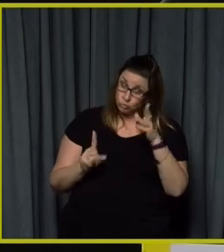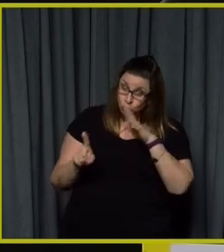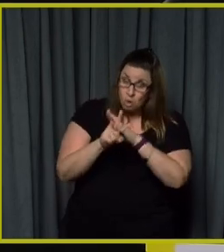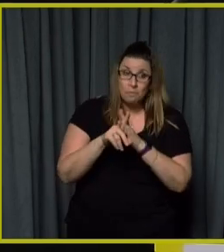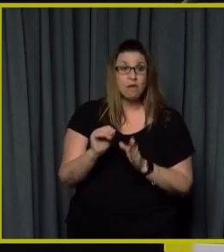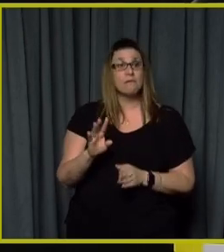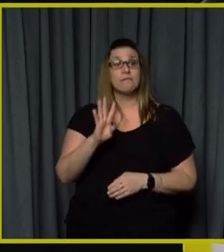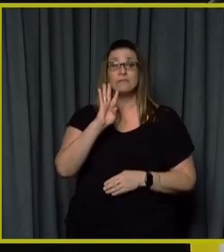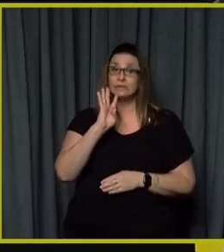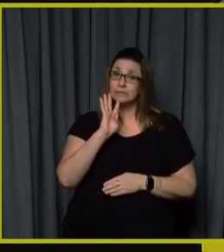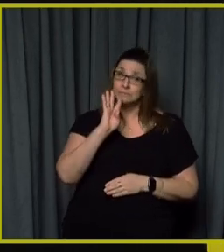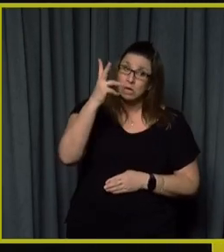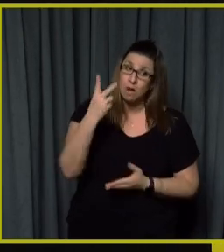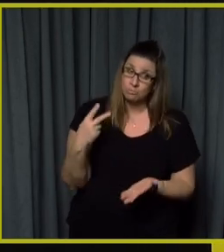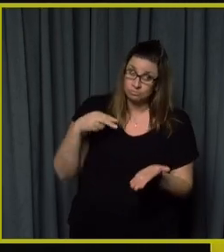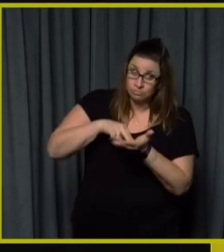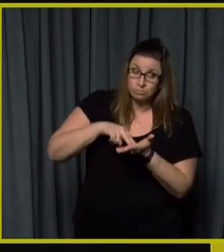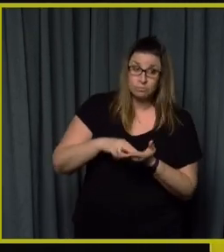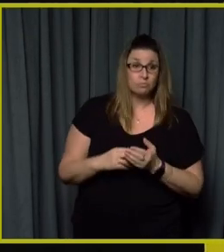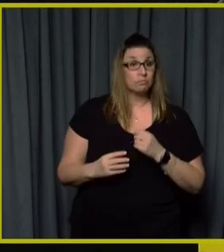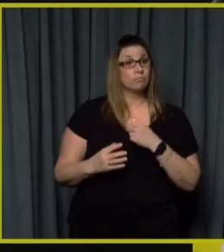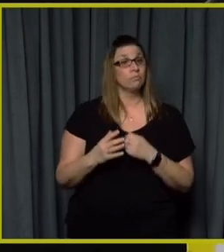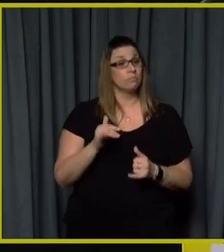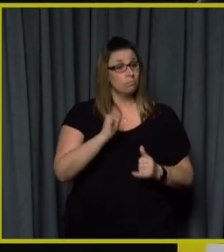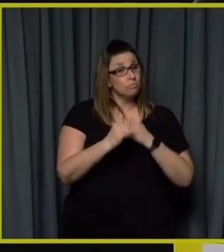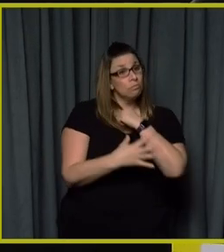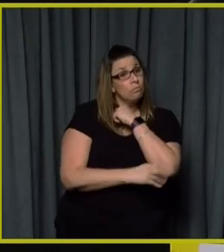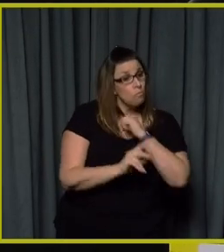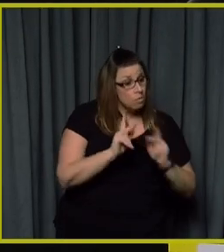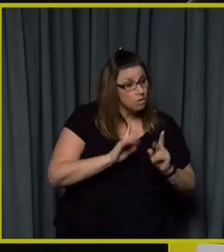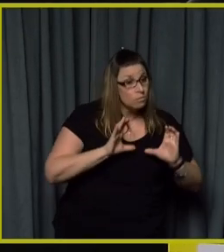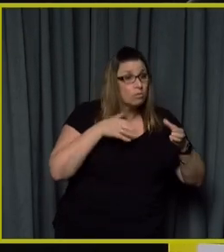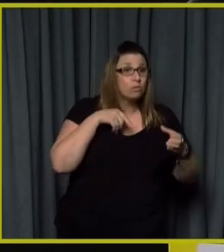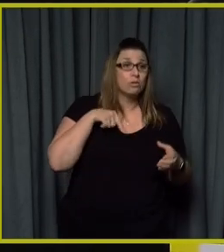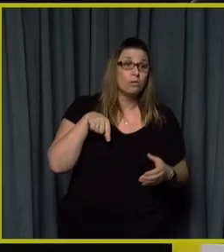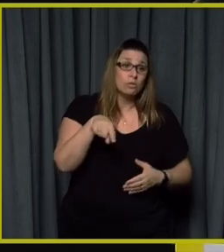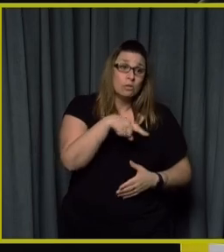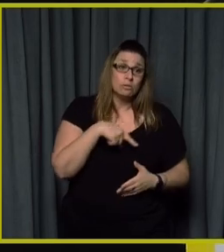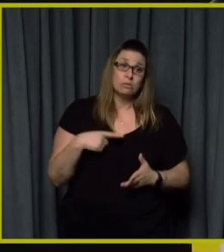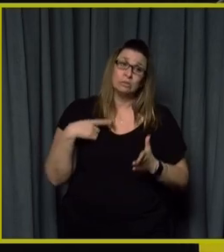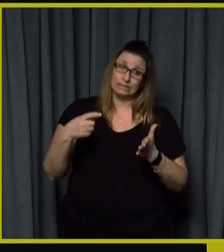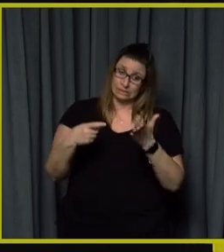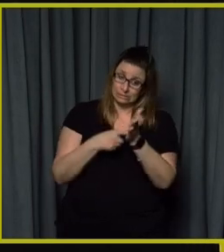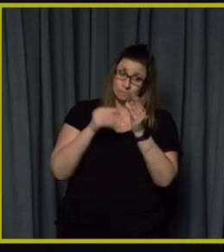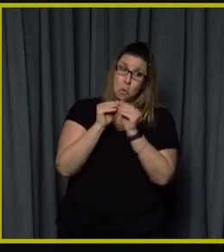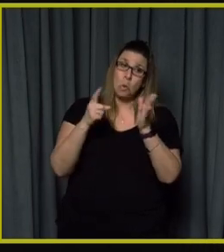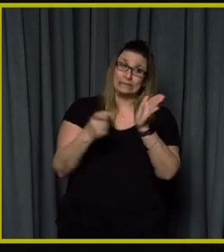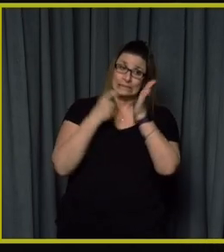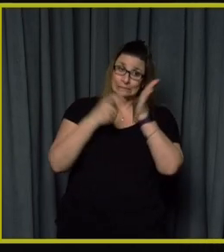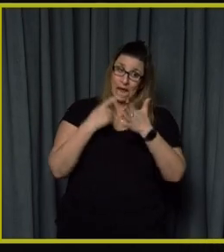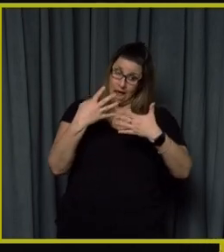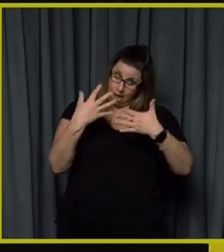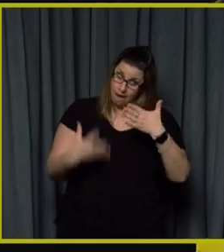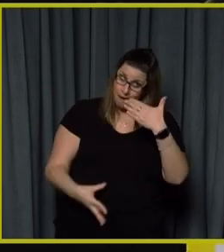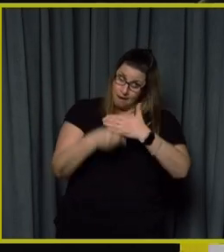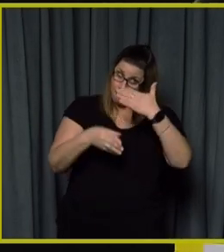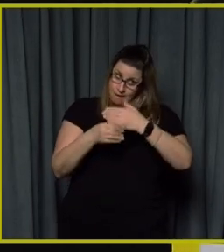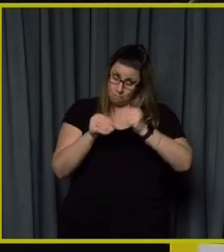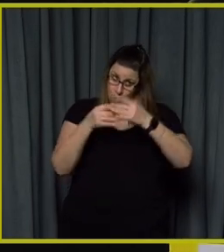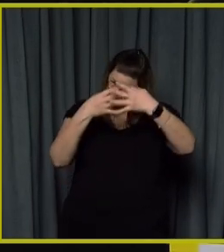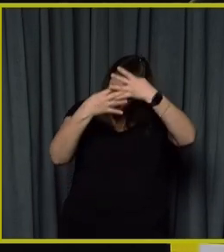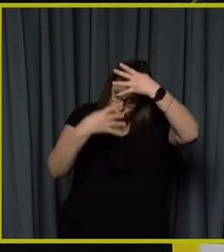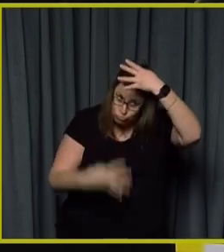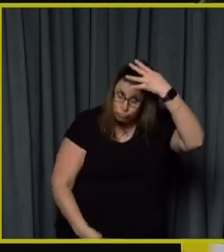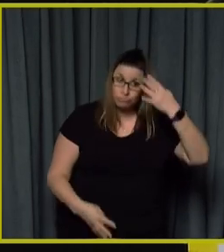get the Poor People's Moral Justice Jubilee Policy Platform into the hands of Congress. We need you to